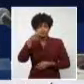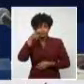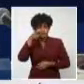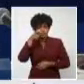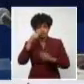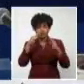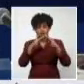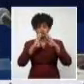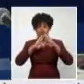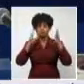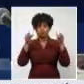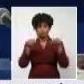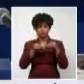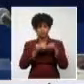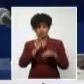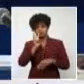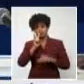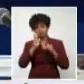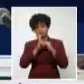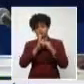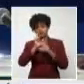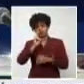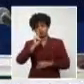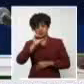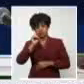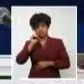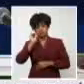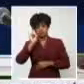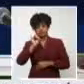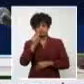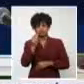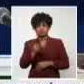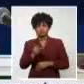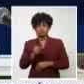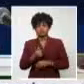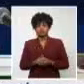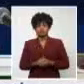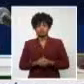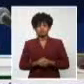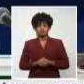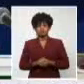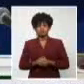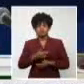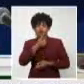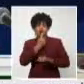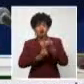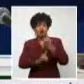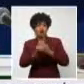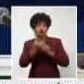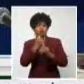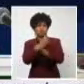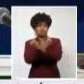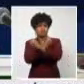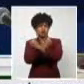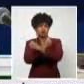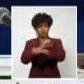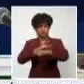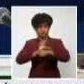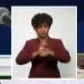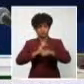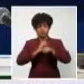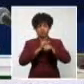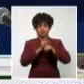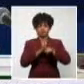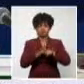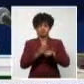In primary health care, a total of 3,907 people are being monitored for some kind of